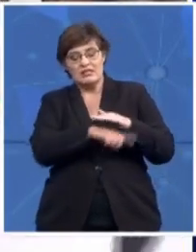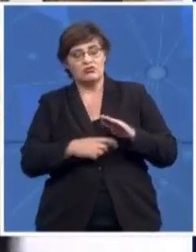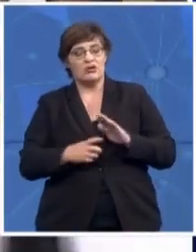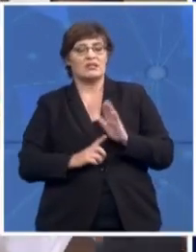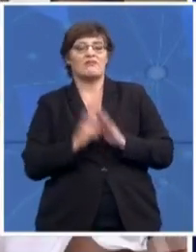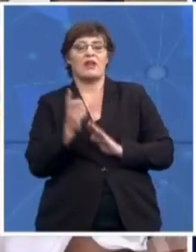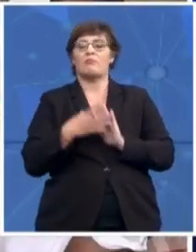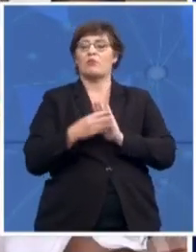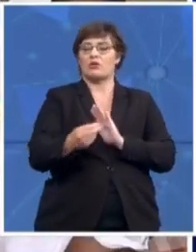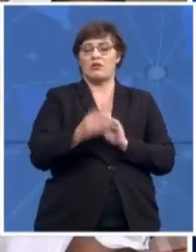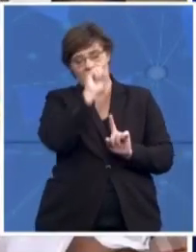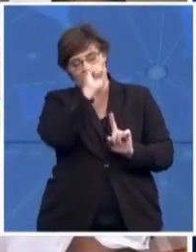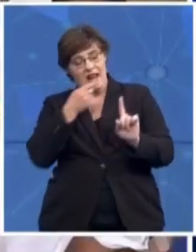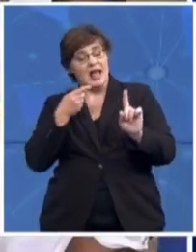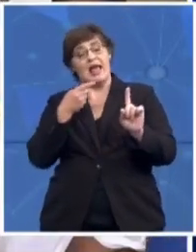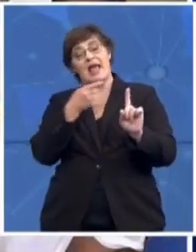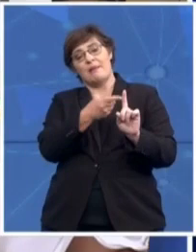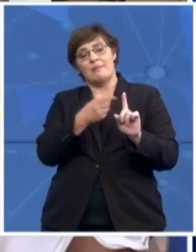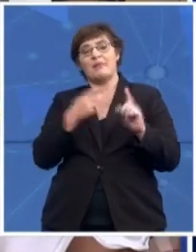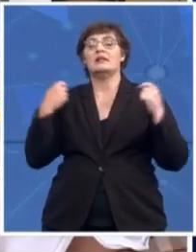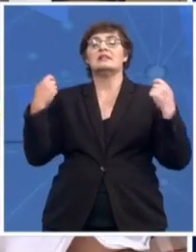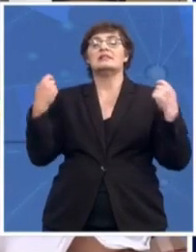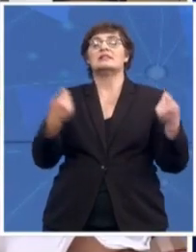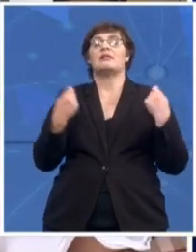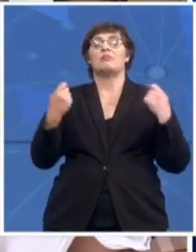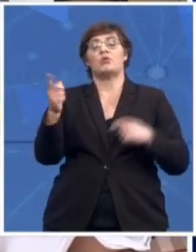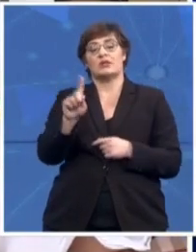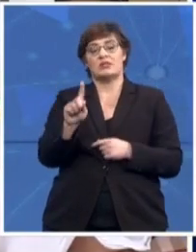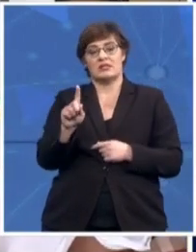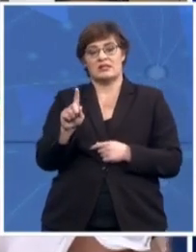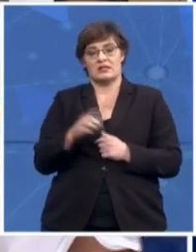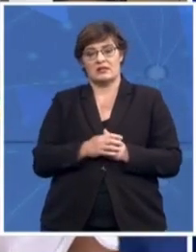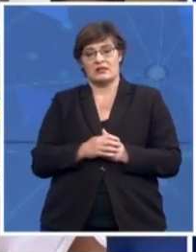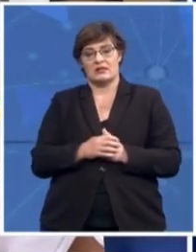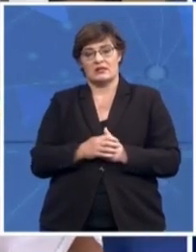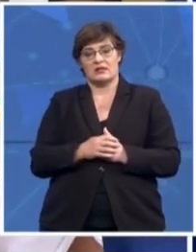accelerate, align and integrate, one would say,